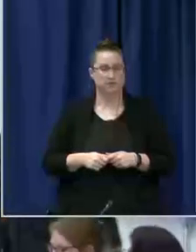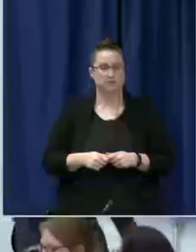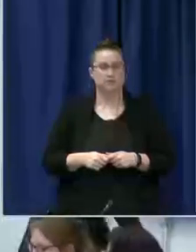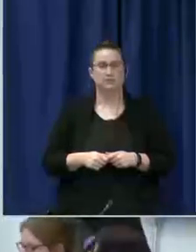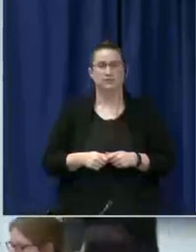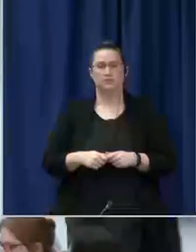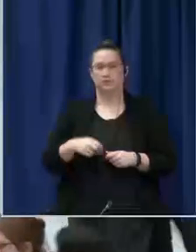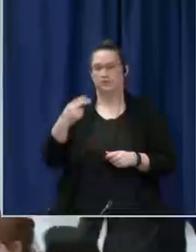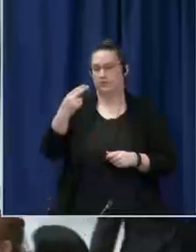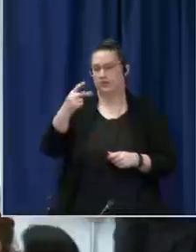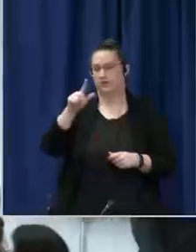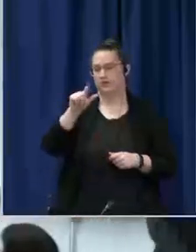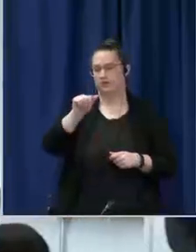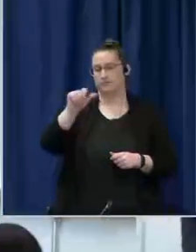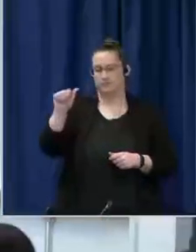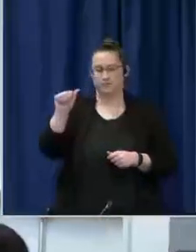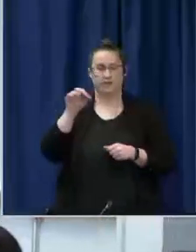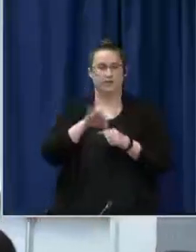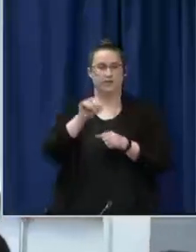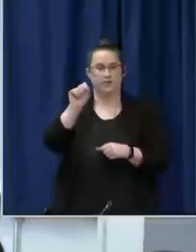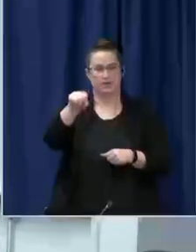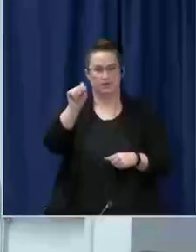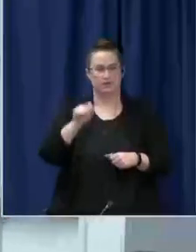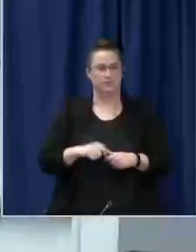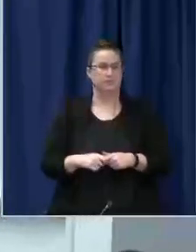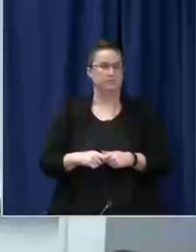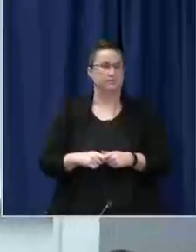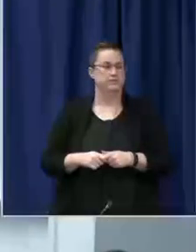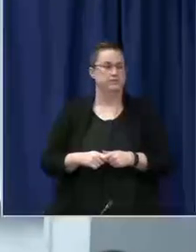Hearing Loss Association of America votes yes.